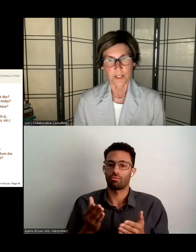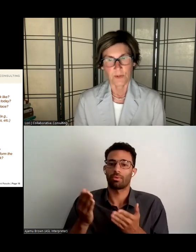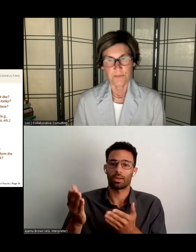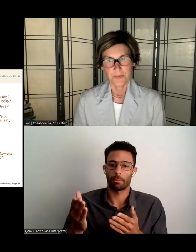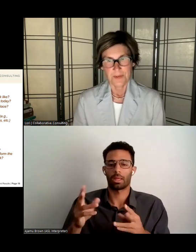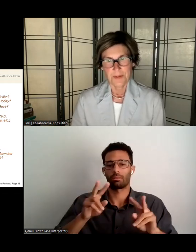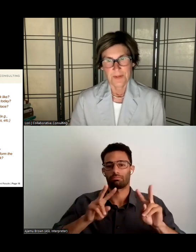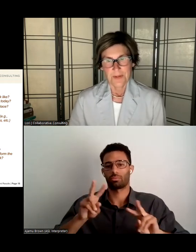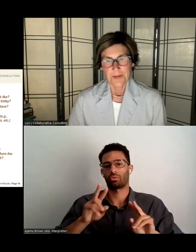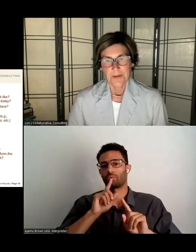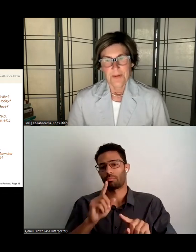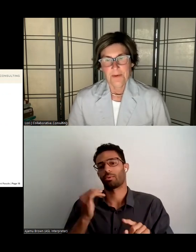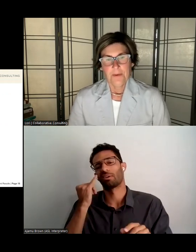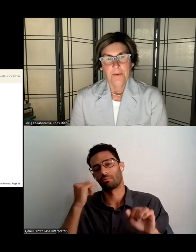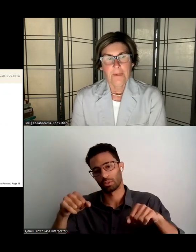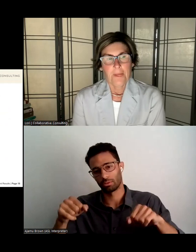if possible.